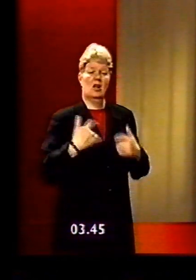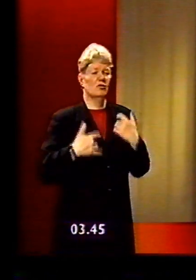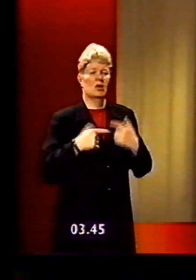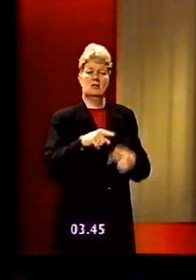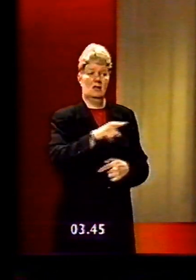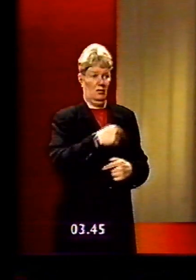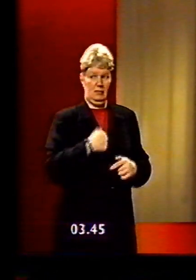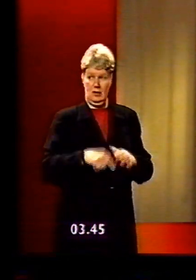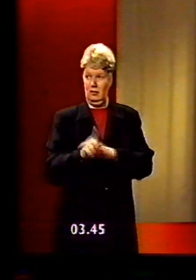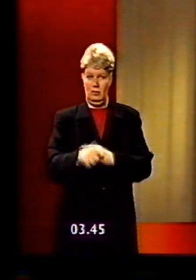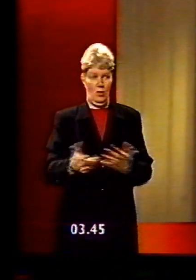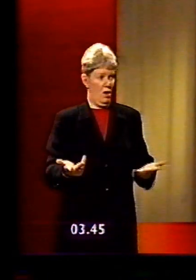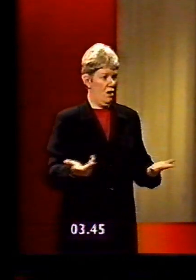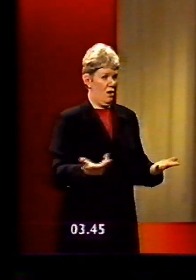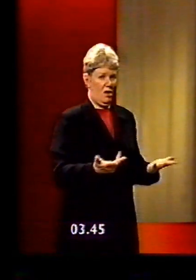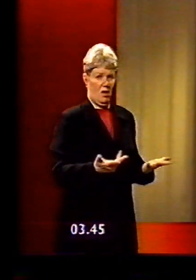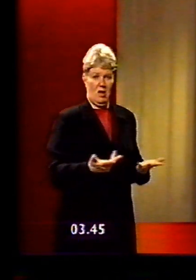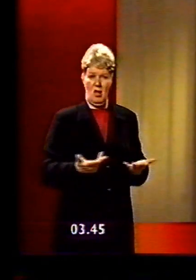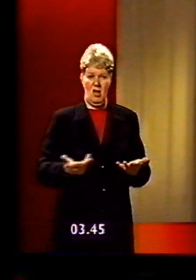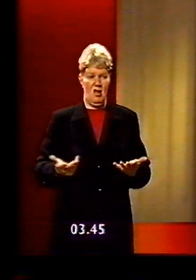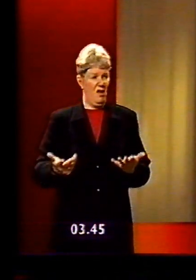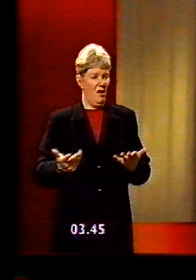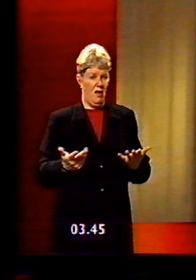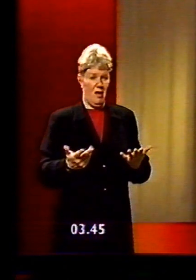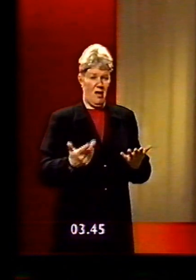to go. I knew that they didn't,